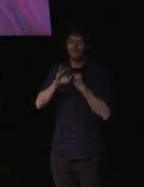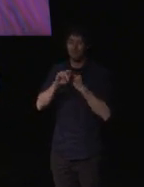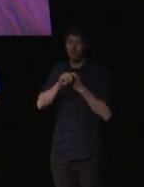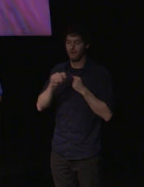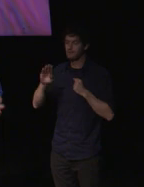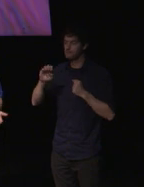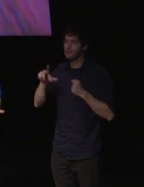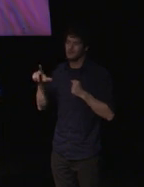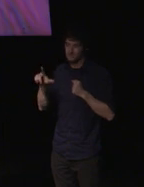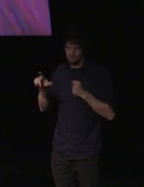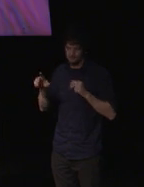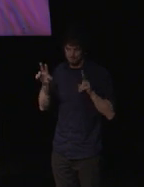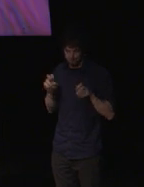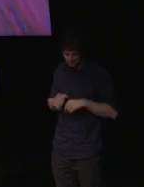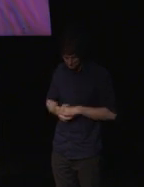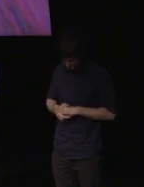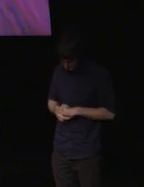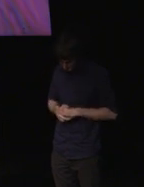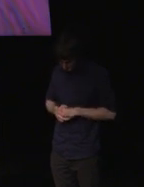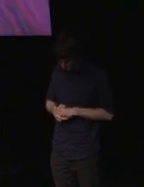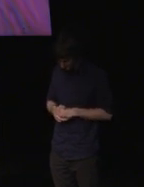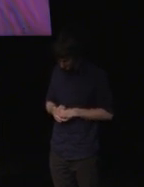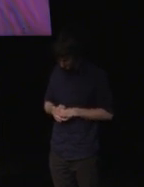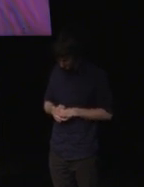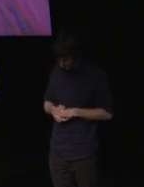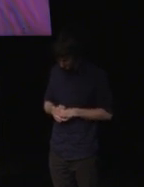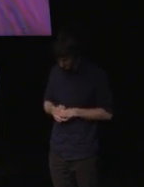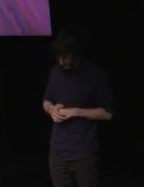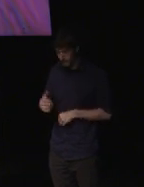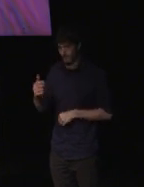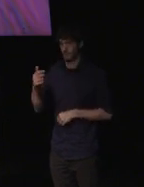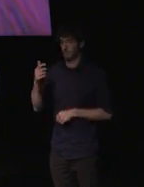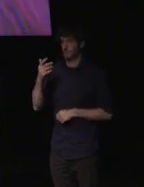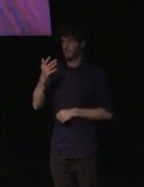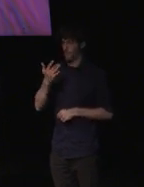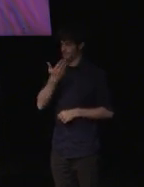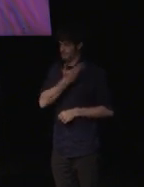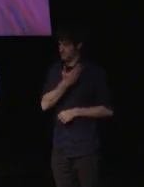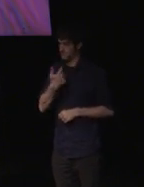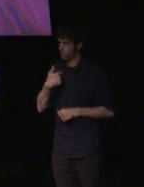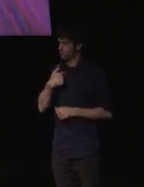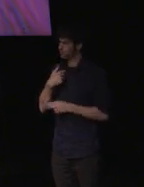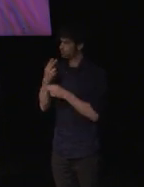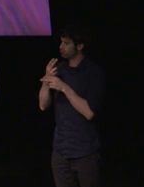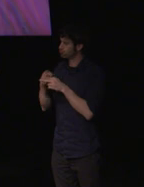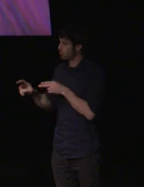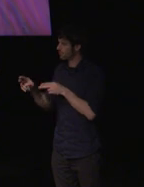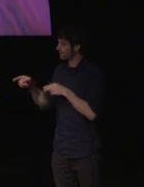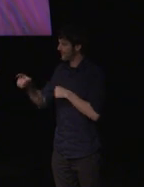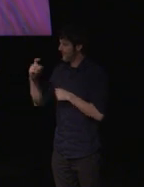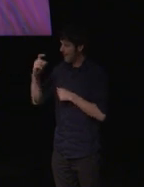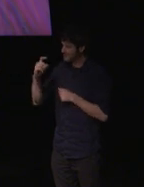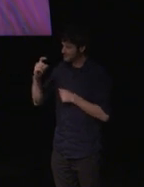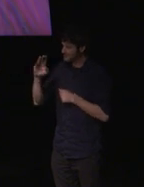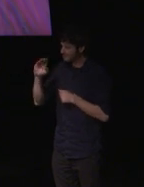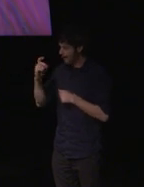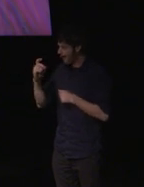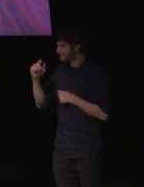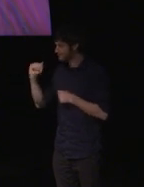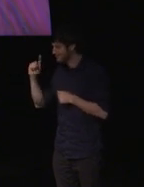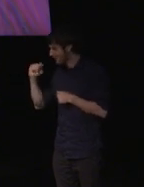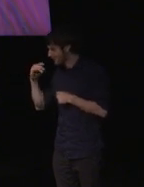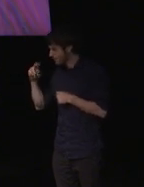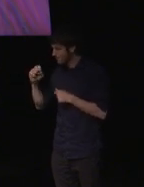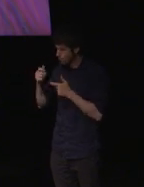And I have this here because we shorten the name Xbox Adaptive Controller really often to Zach. And